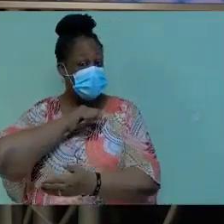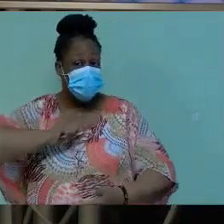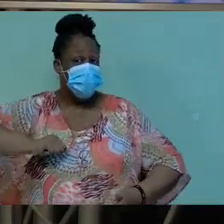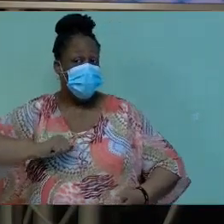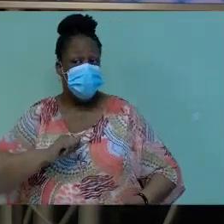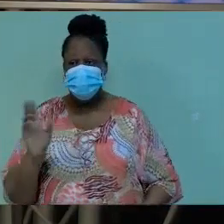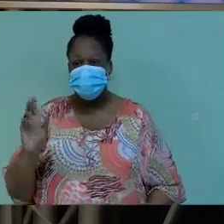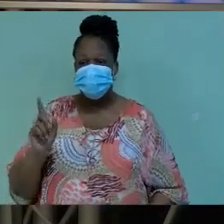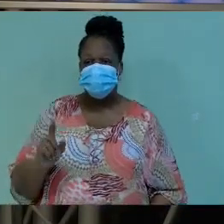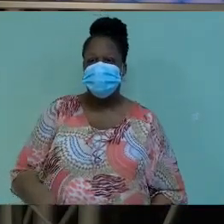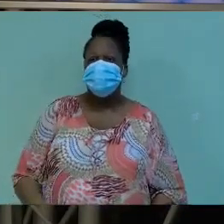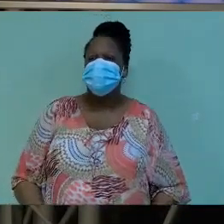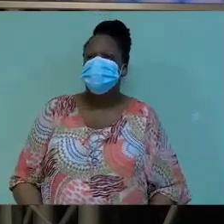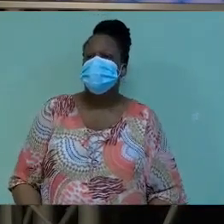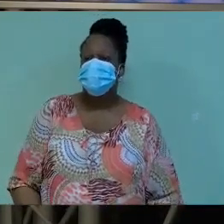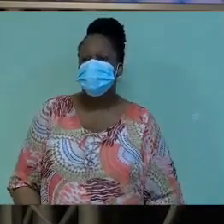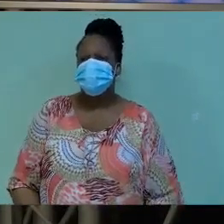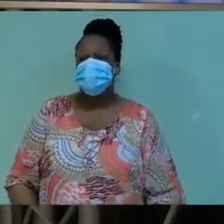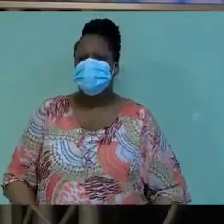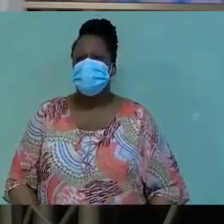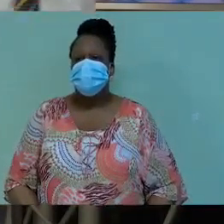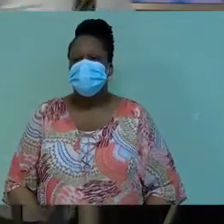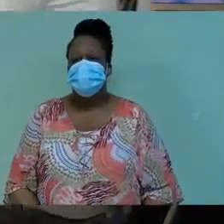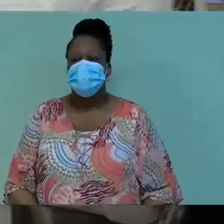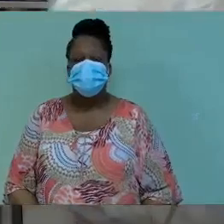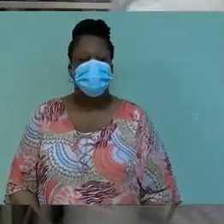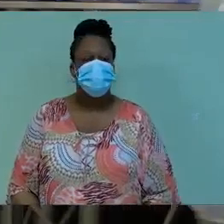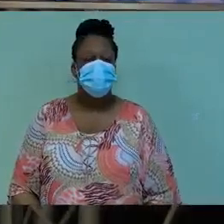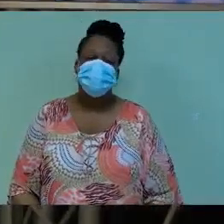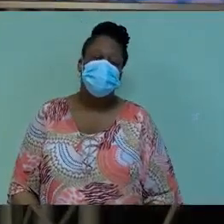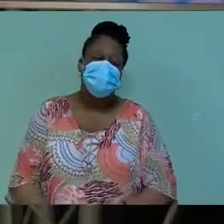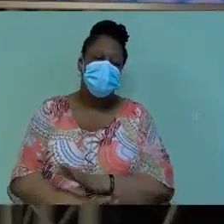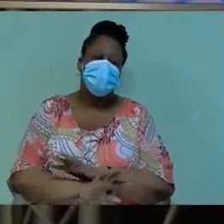about greeting with the elbow at all. Okay.